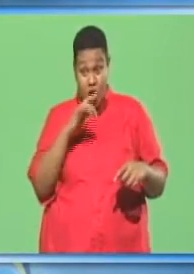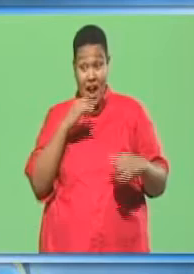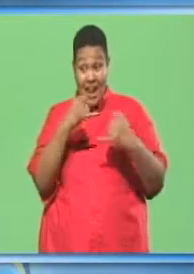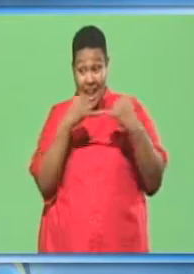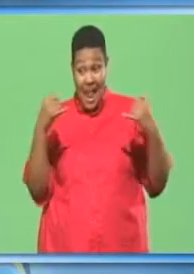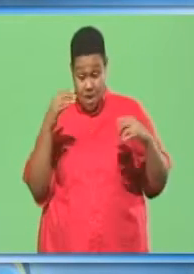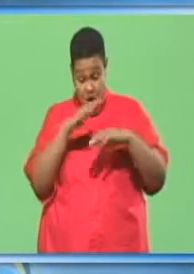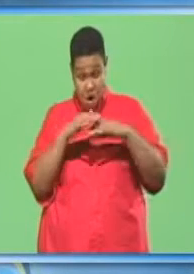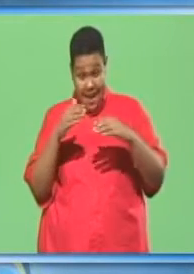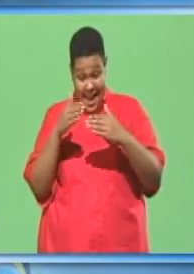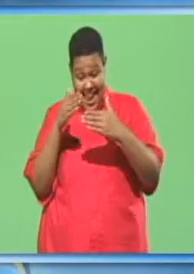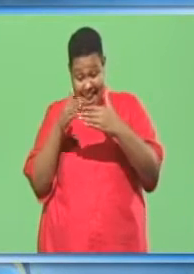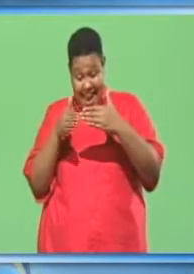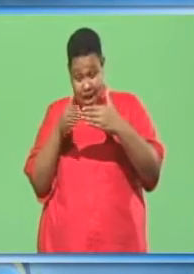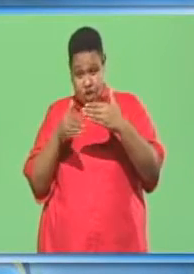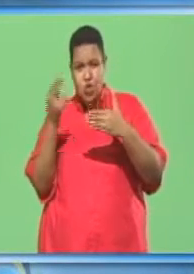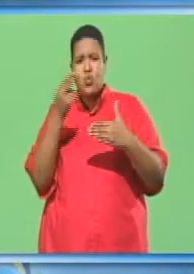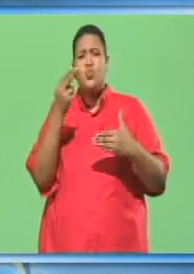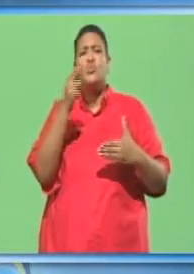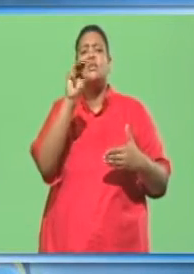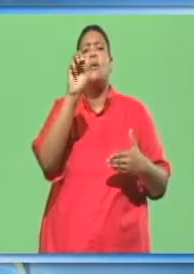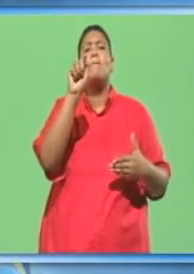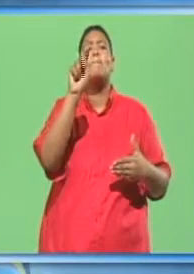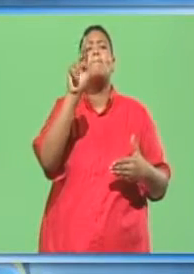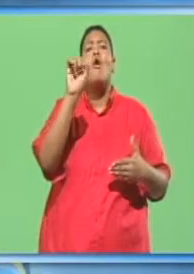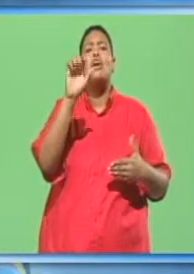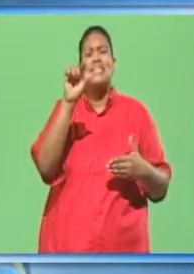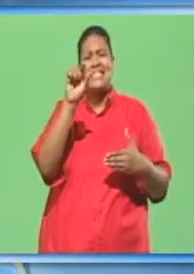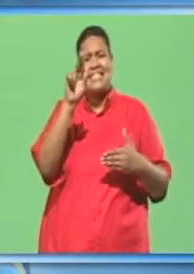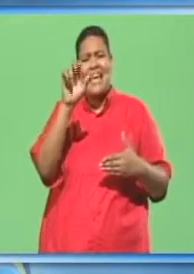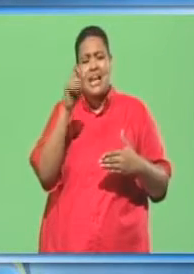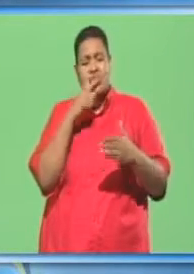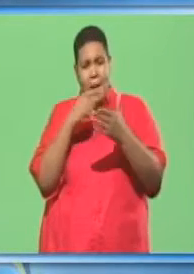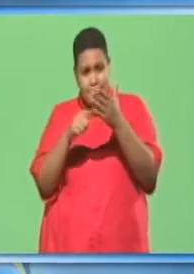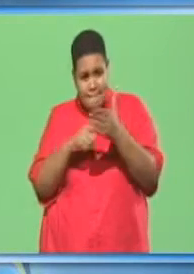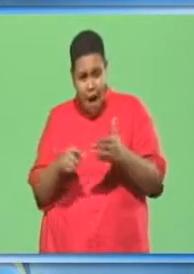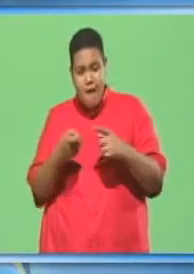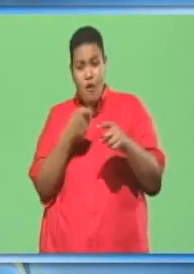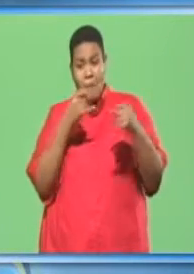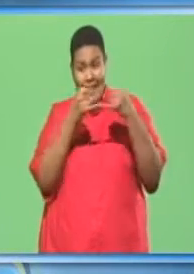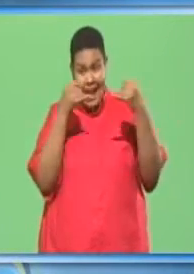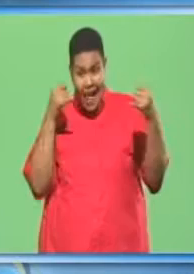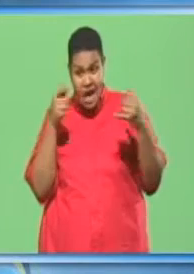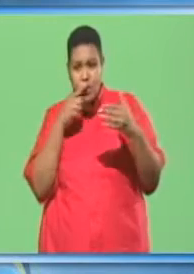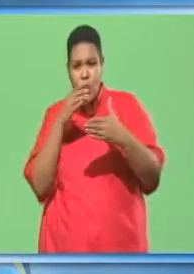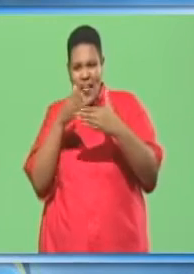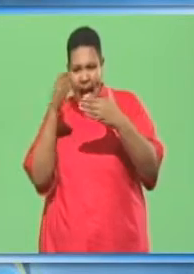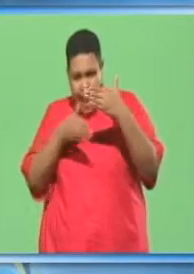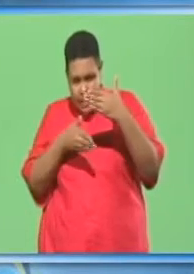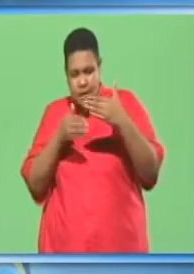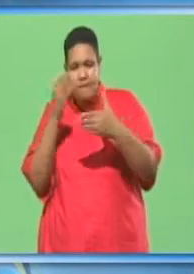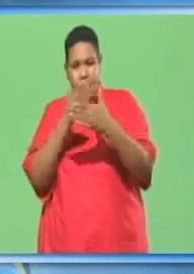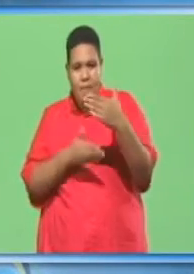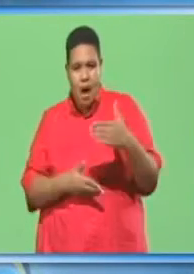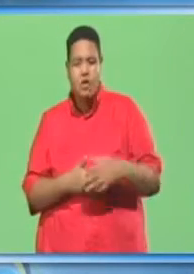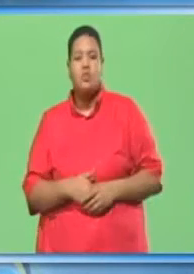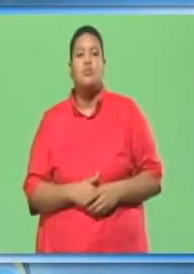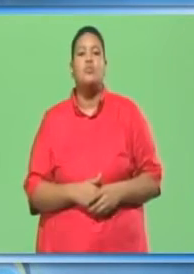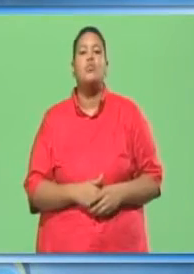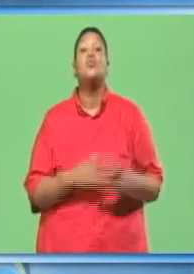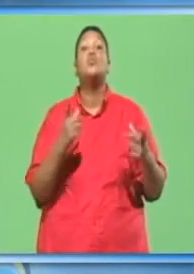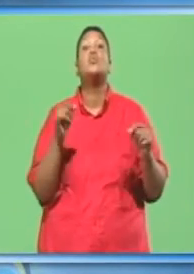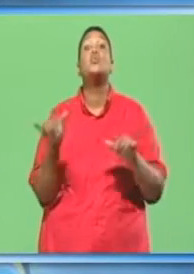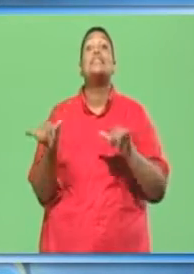an edge, use the mortise gauge and mark from the shoulder line to the end of the piece. Do